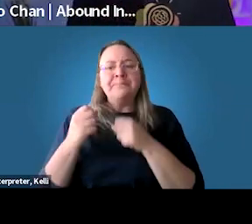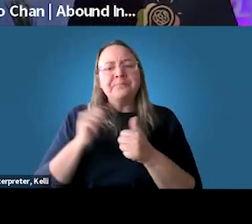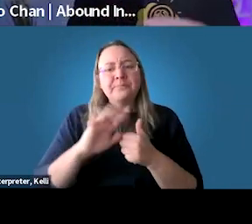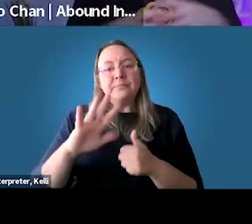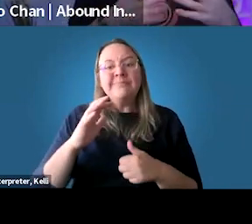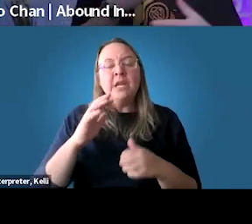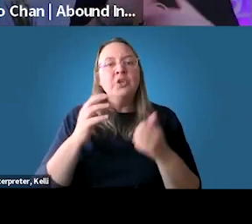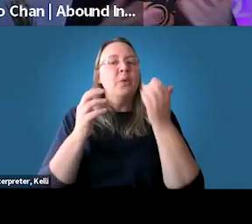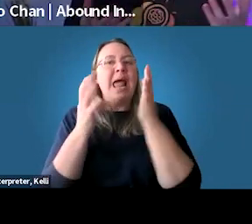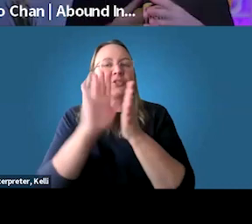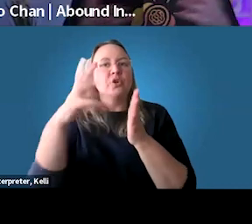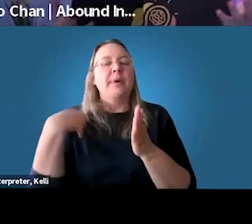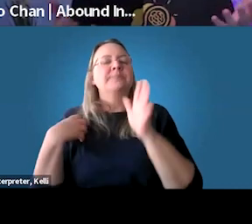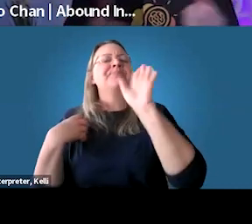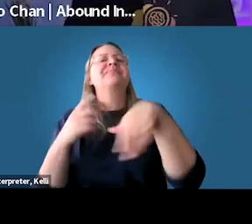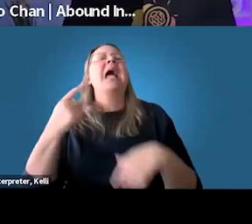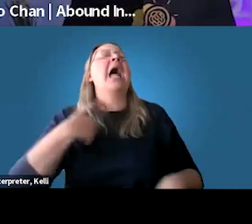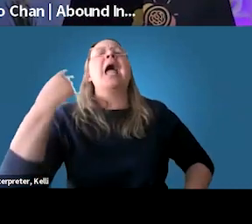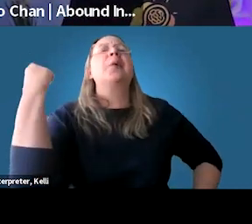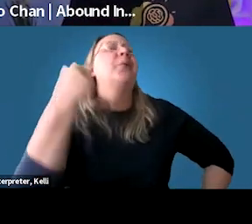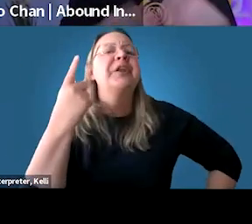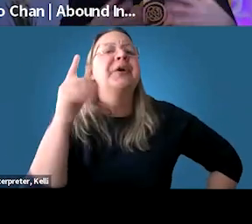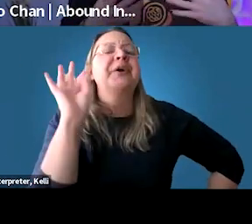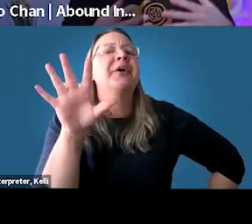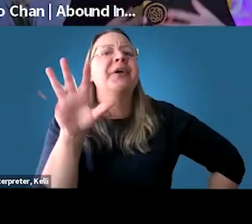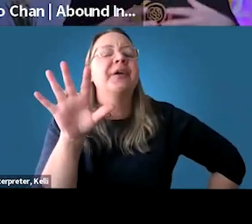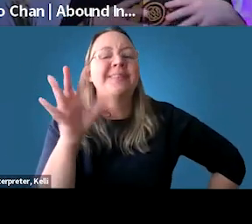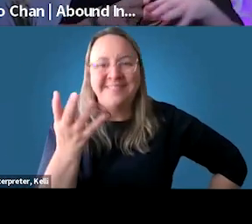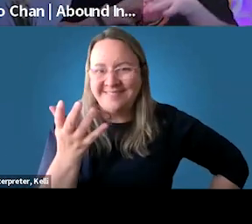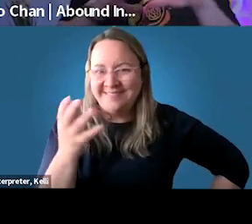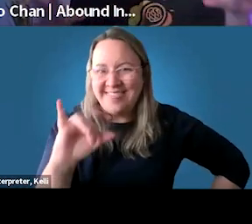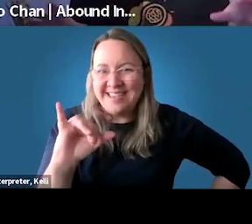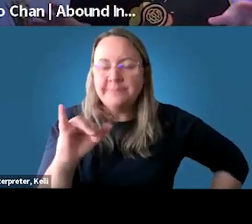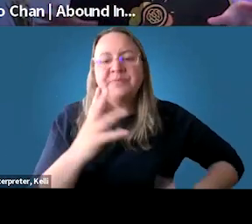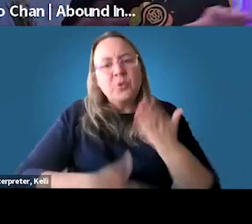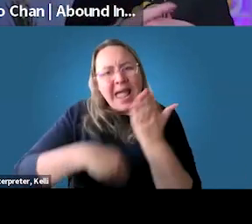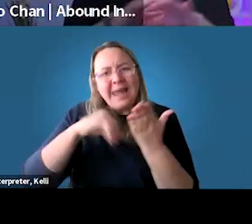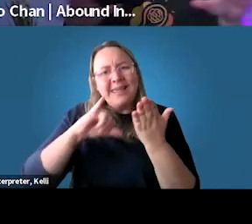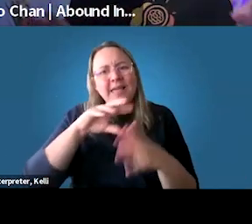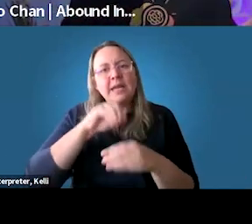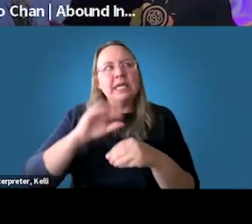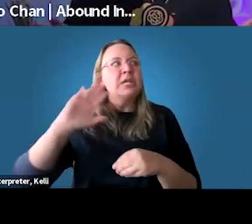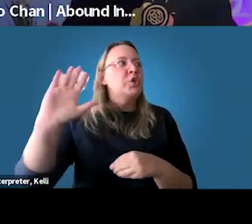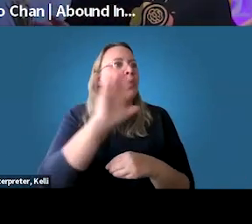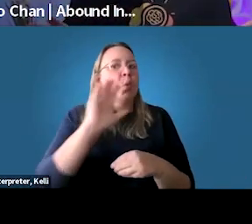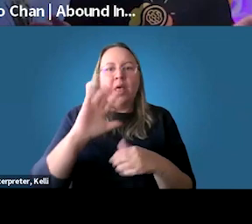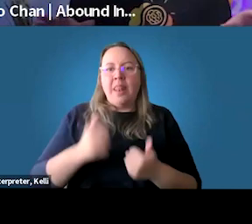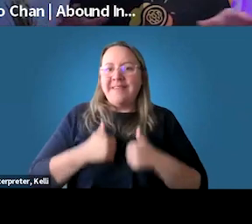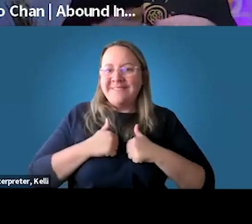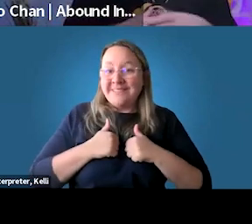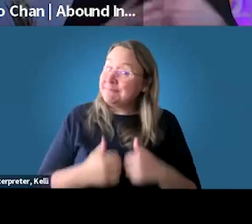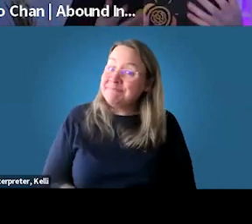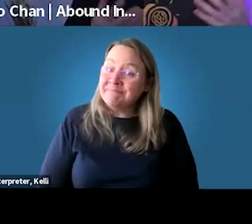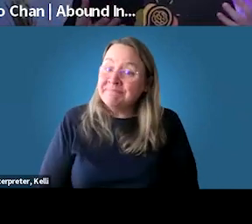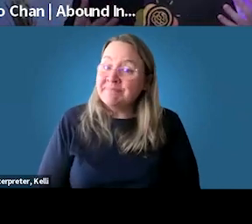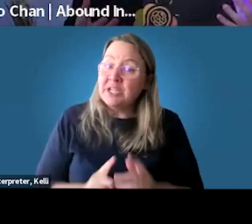right? Like what type of possibility would ensue from that? So I want you to infuse I wonder into your life